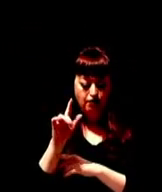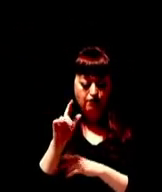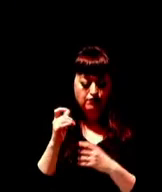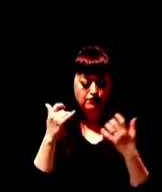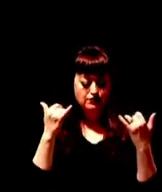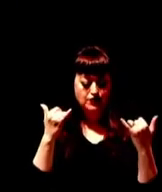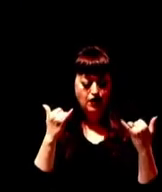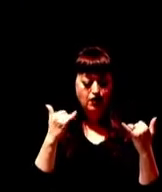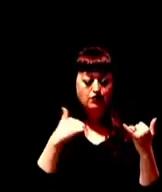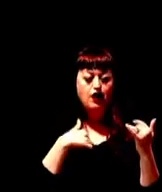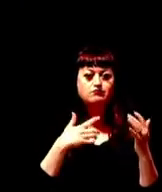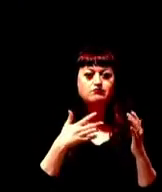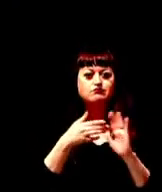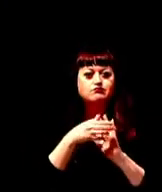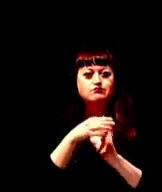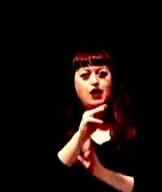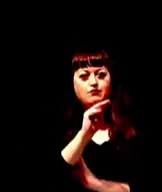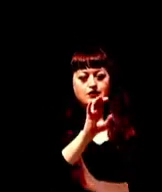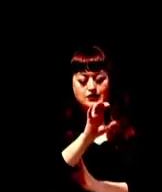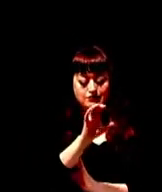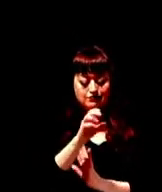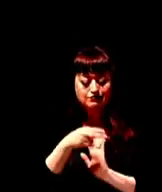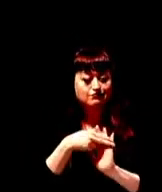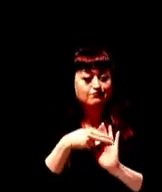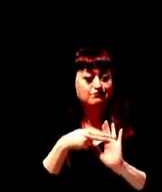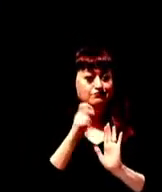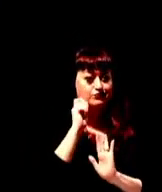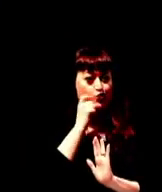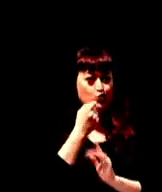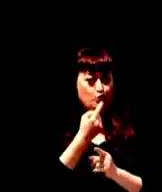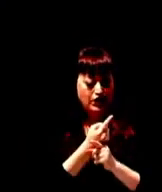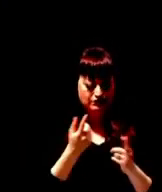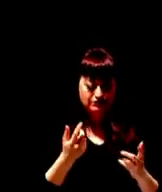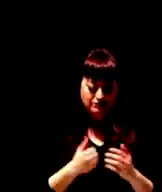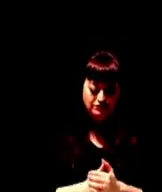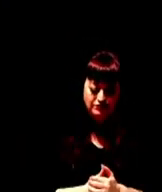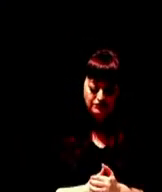Master of Ceremonies, which I think is a really cool title.